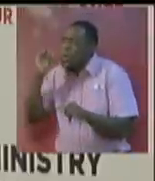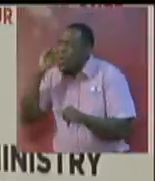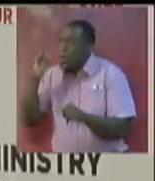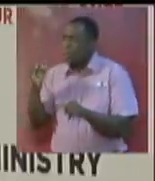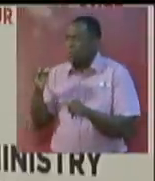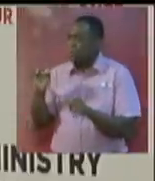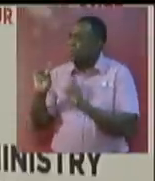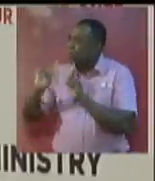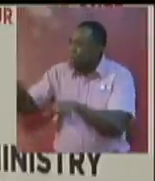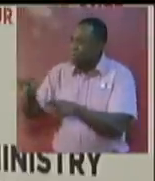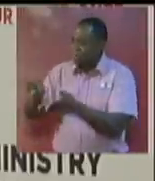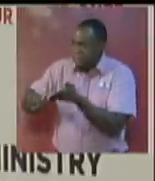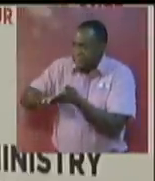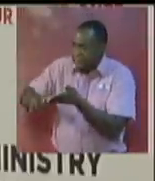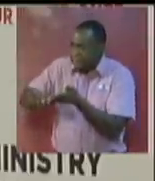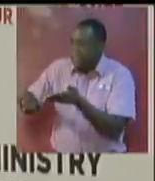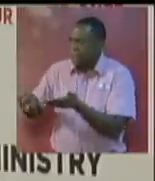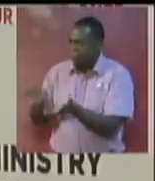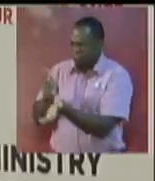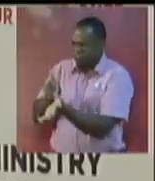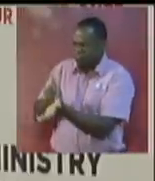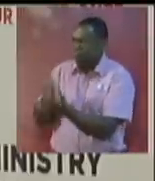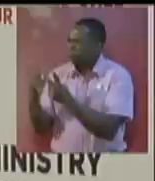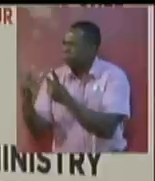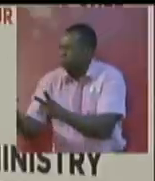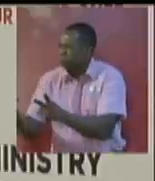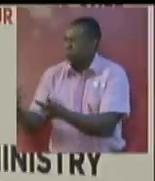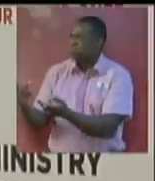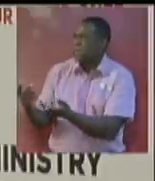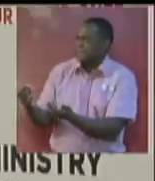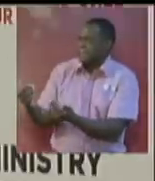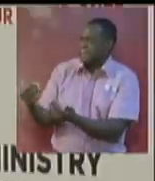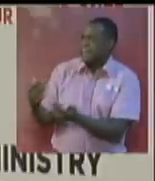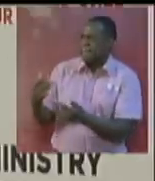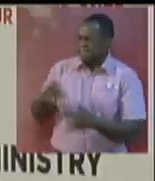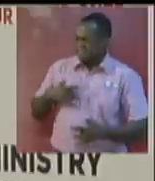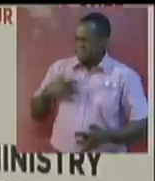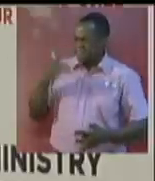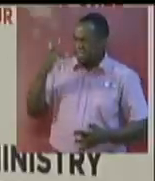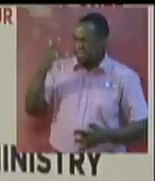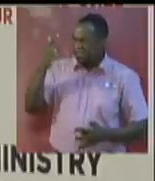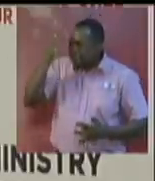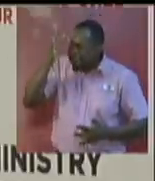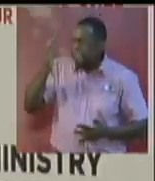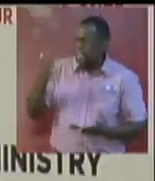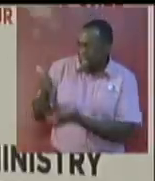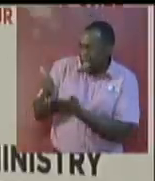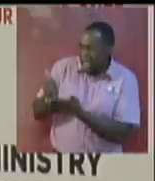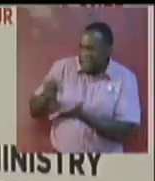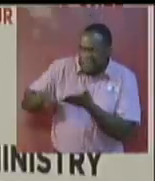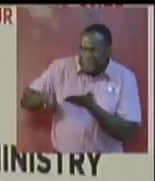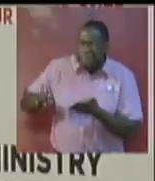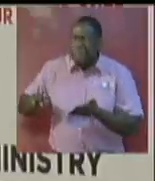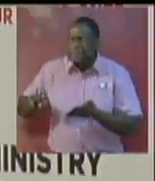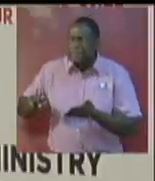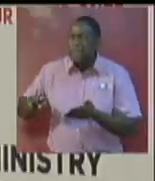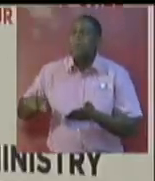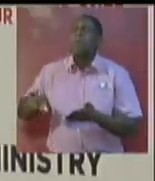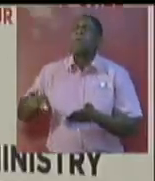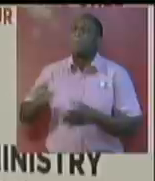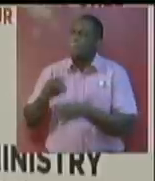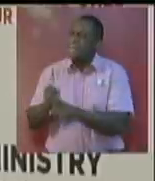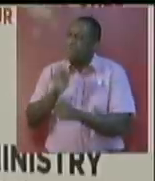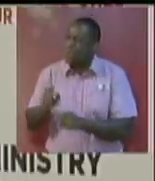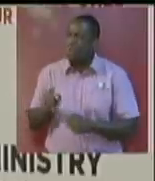also ignoring your symptoms, and it's being written off as something else. And I'm just imploring you,